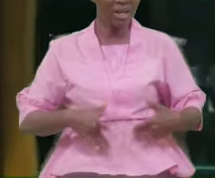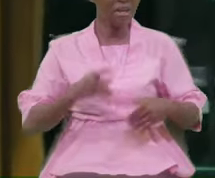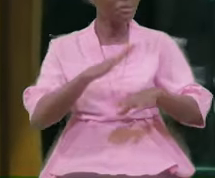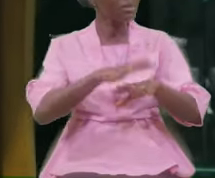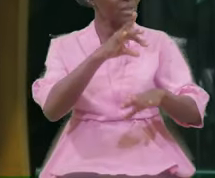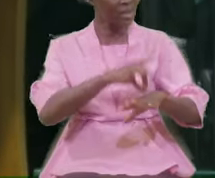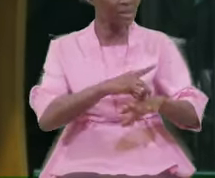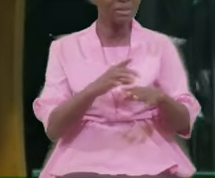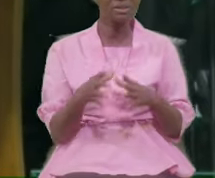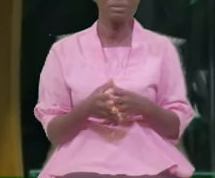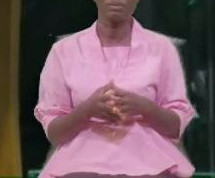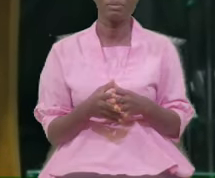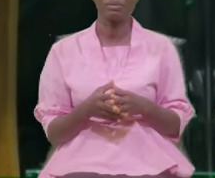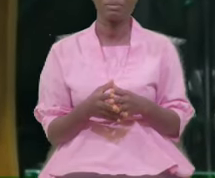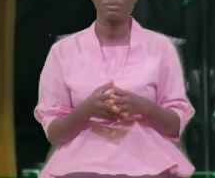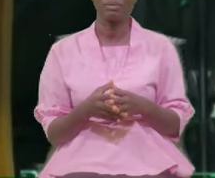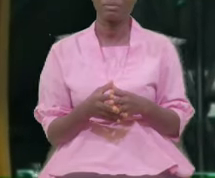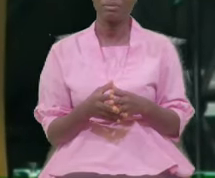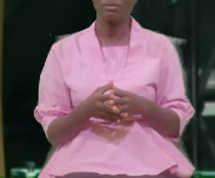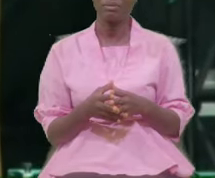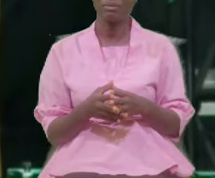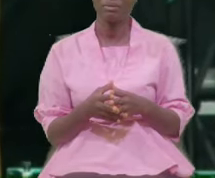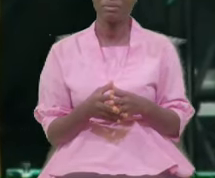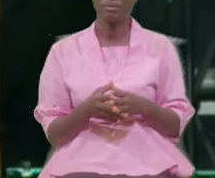pag kin mamatay na